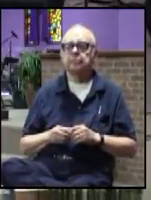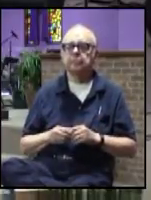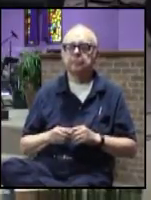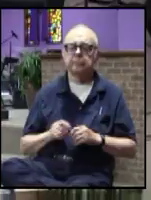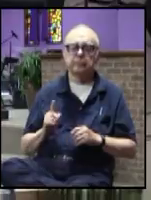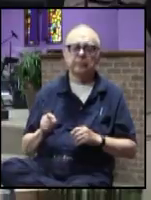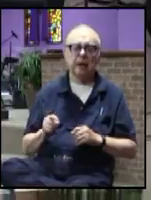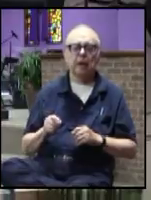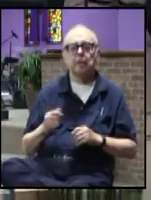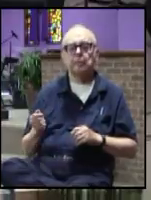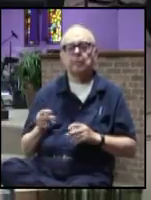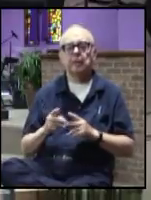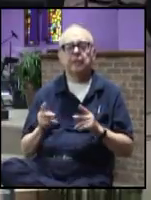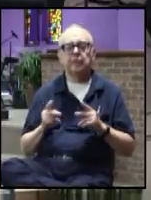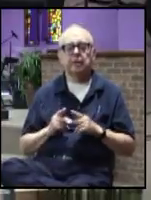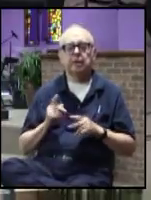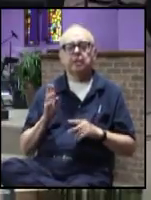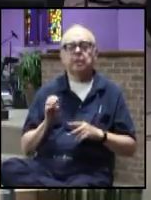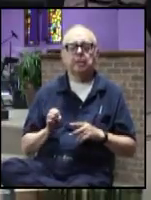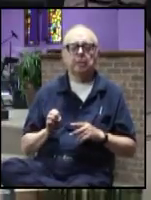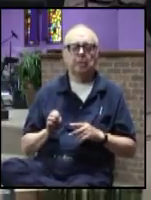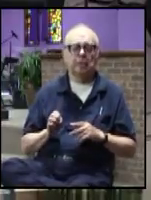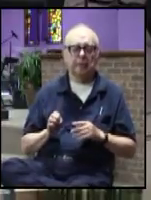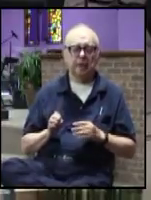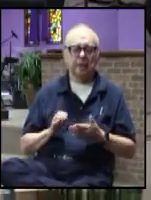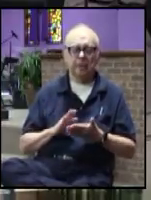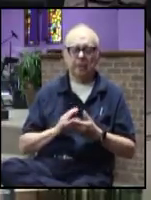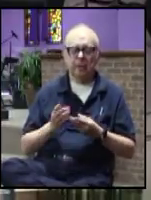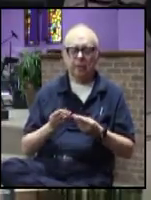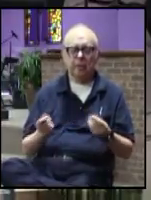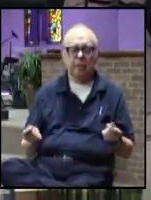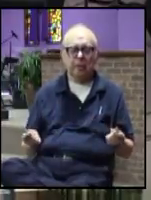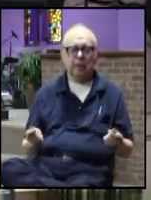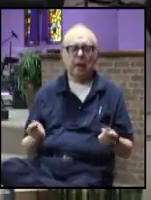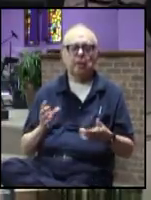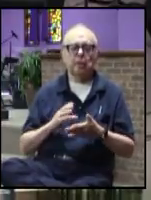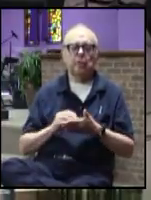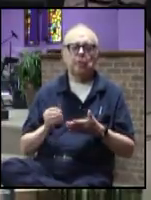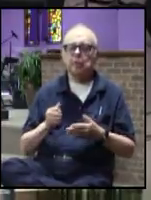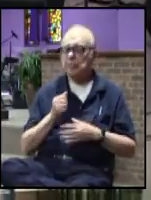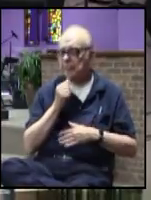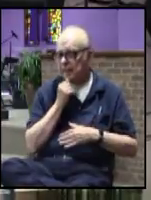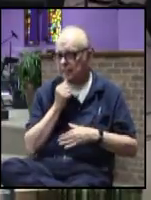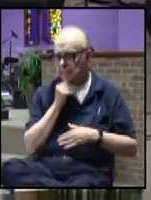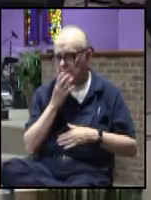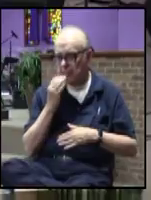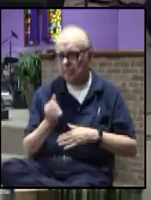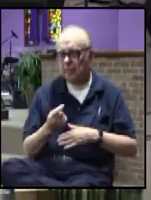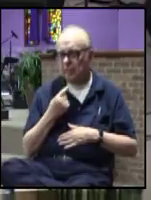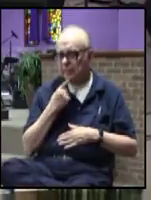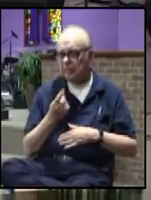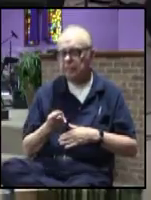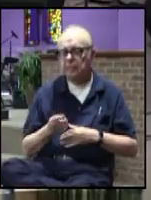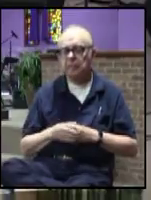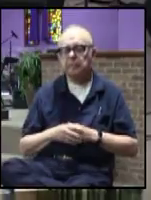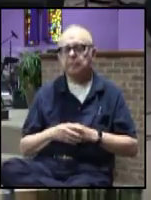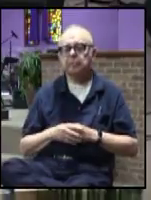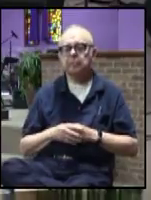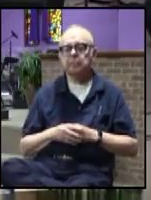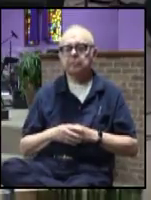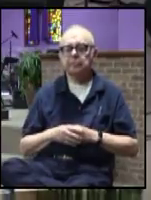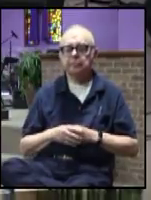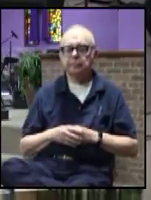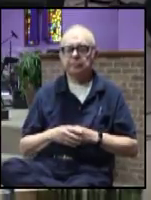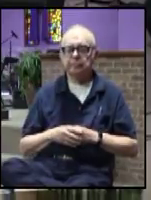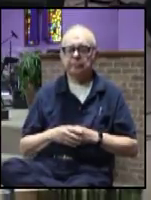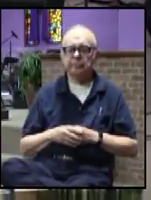spots that need to be, so that we can learn patience. Because let me say this to you.